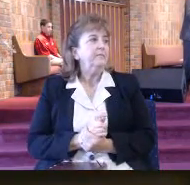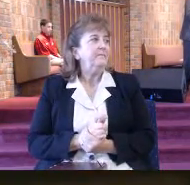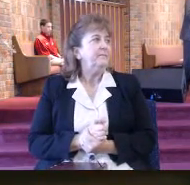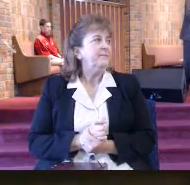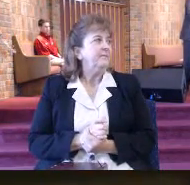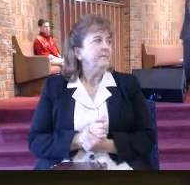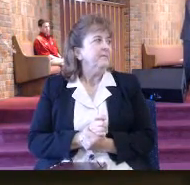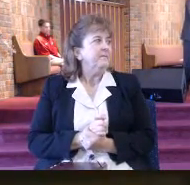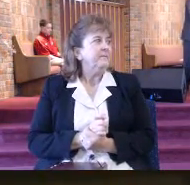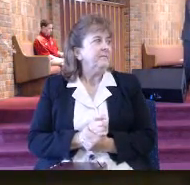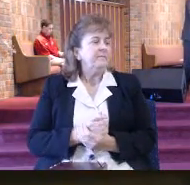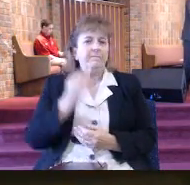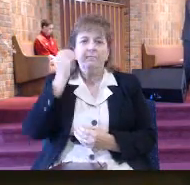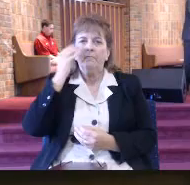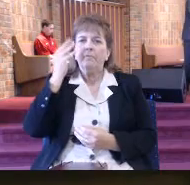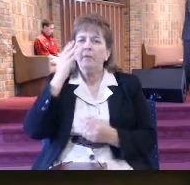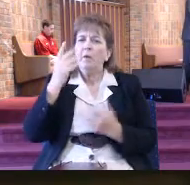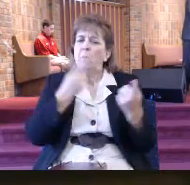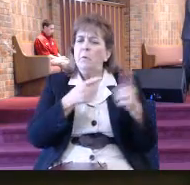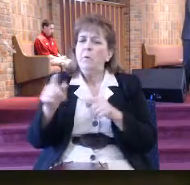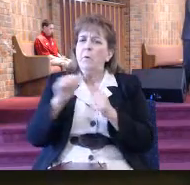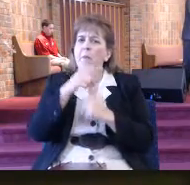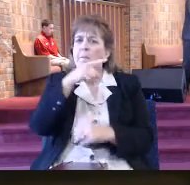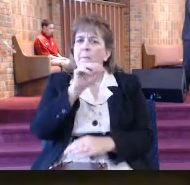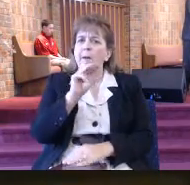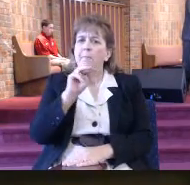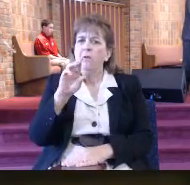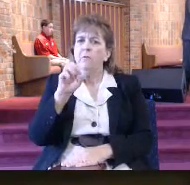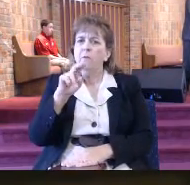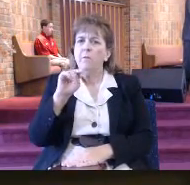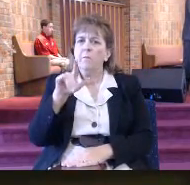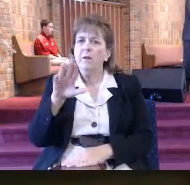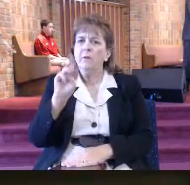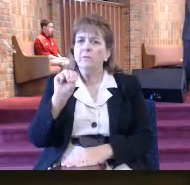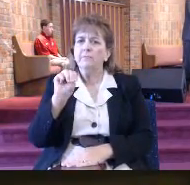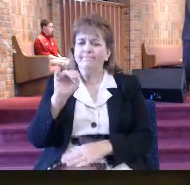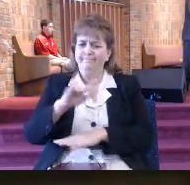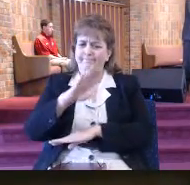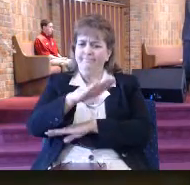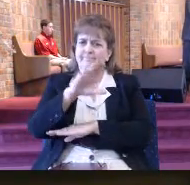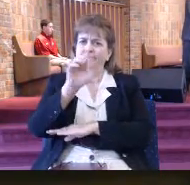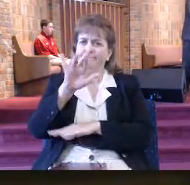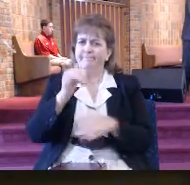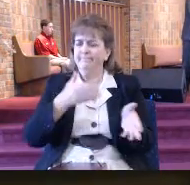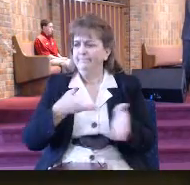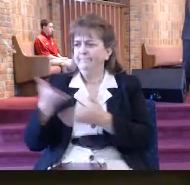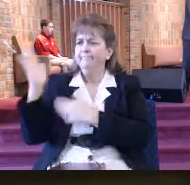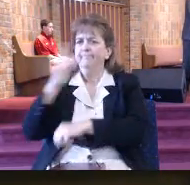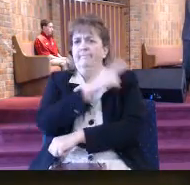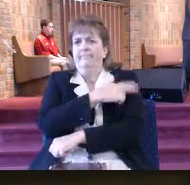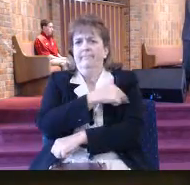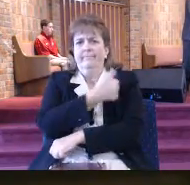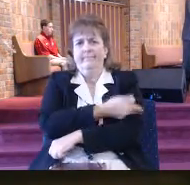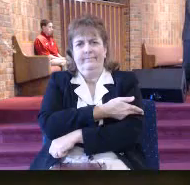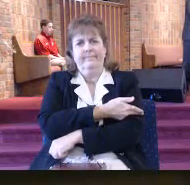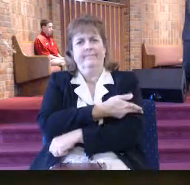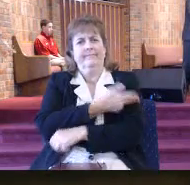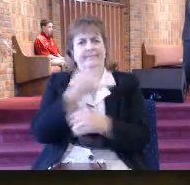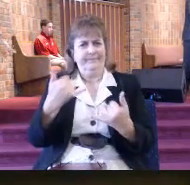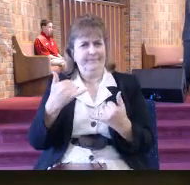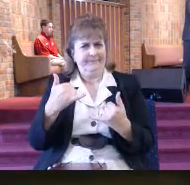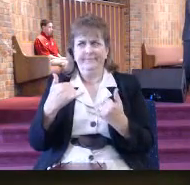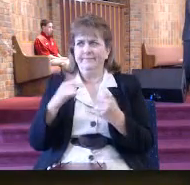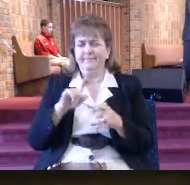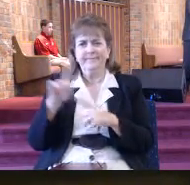A quick update on Pam Rosenbloom. Carrie took her back to the hospital this evening. They're not completely sure,